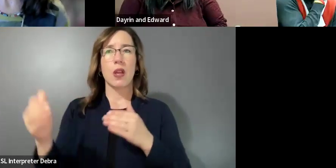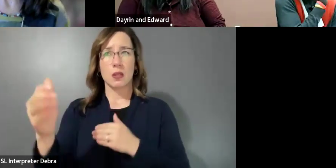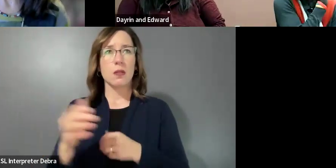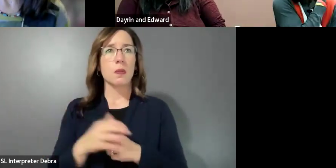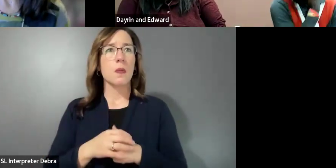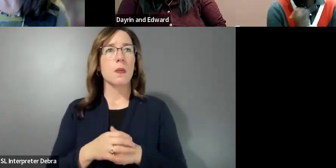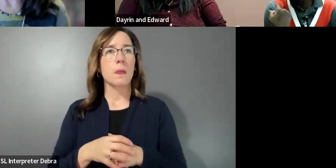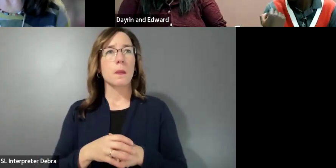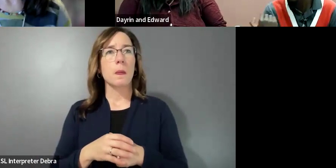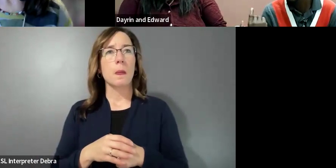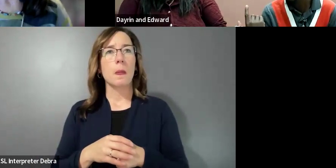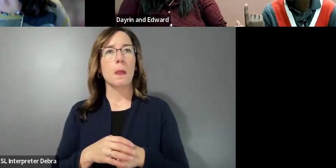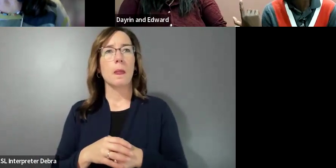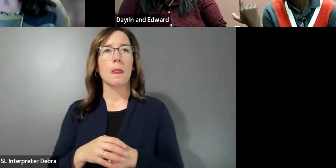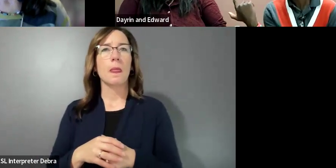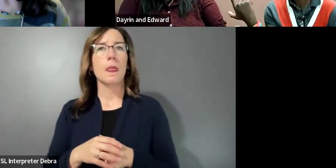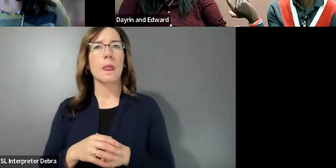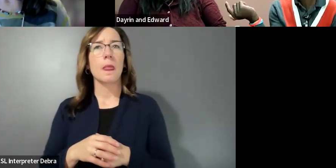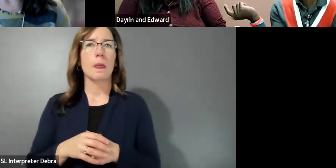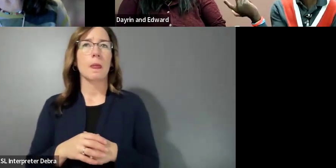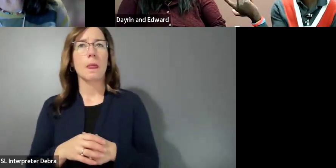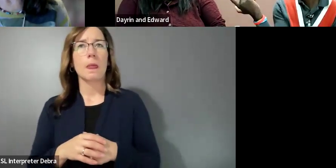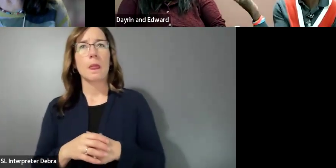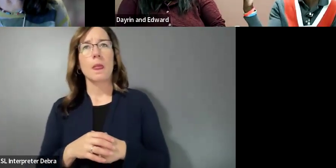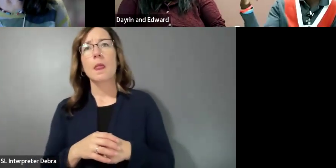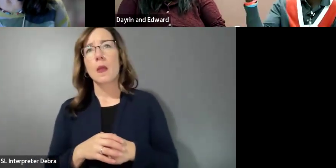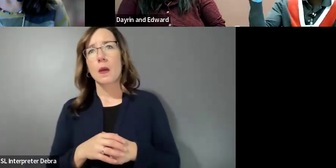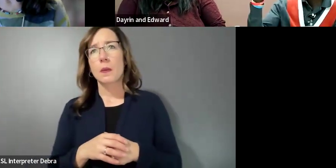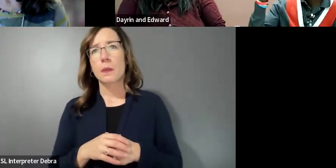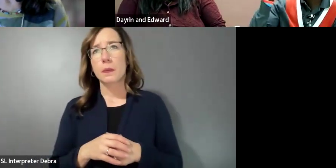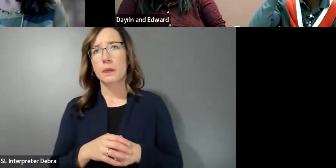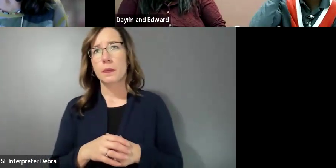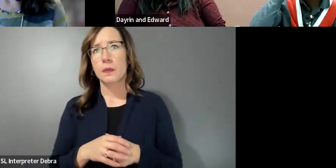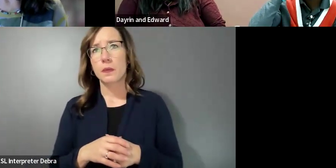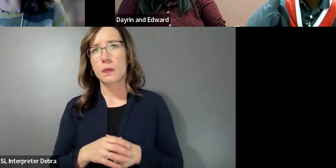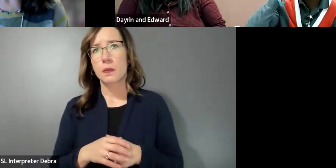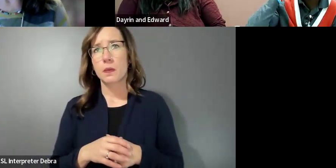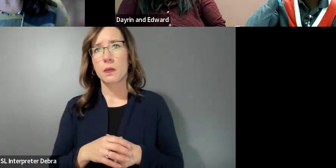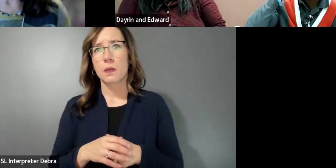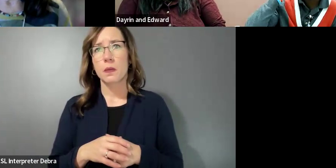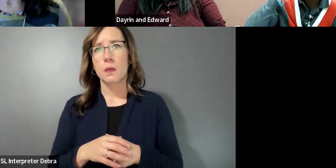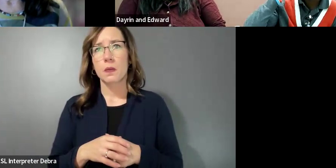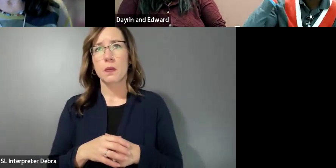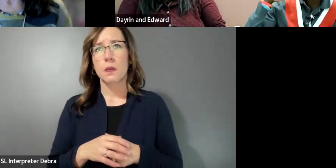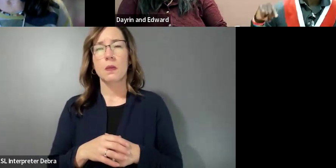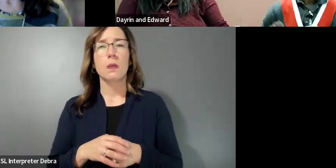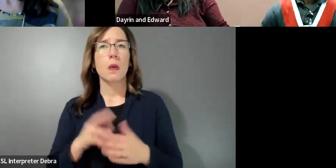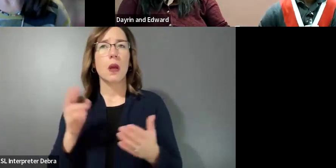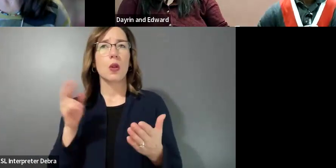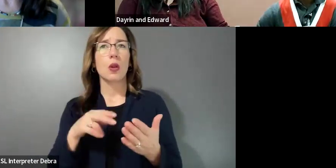When someone cannot, so I go back to the back to the other side of the